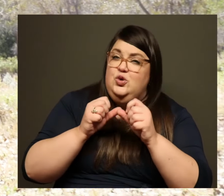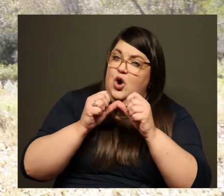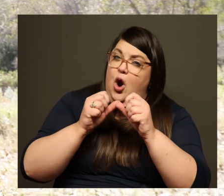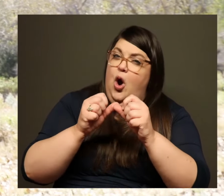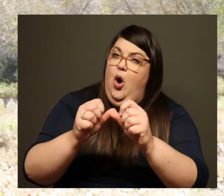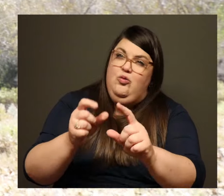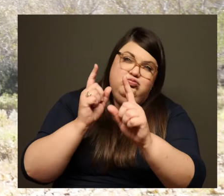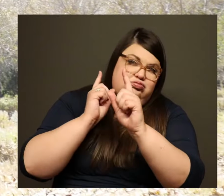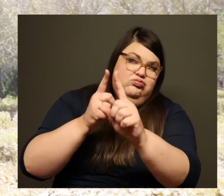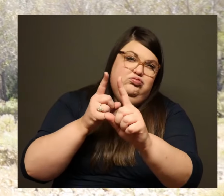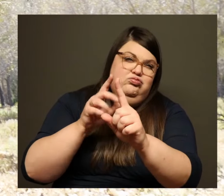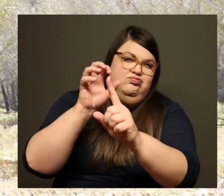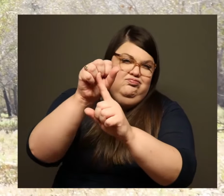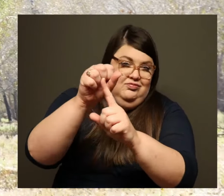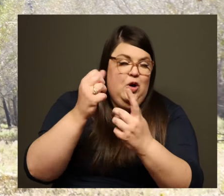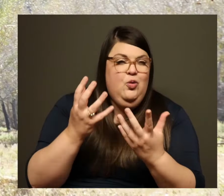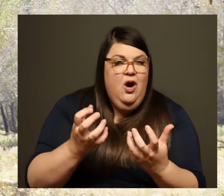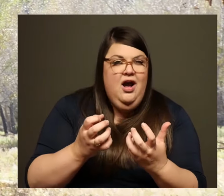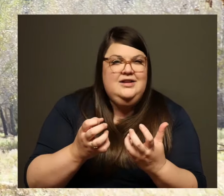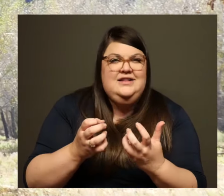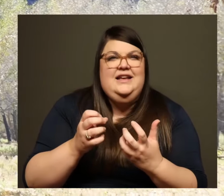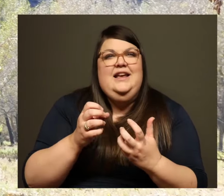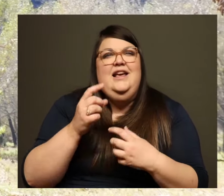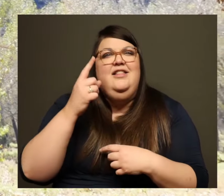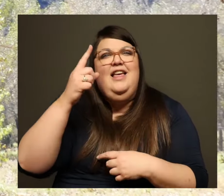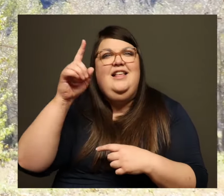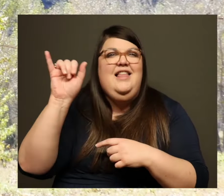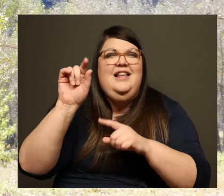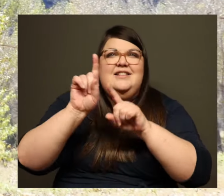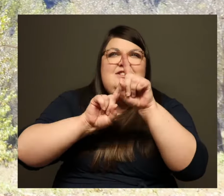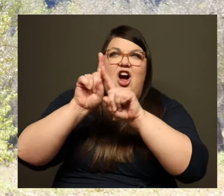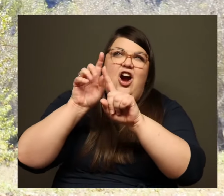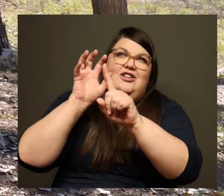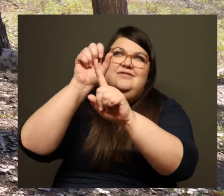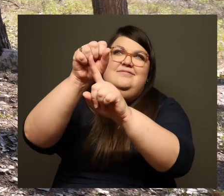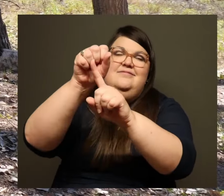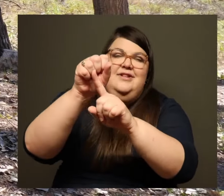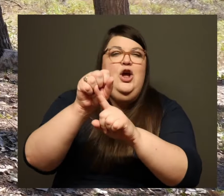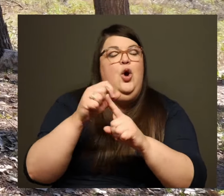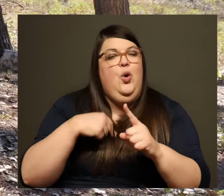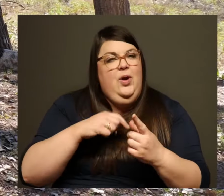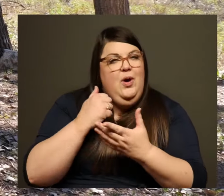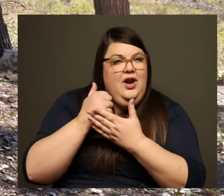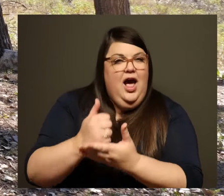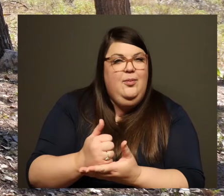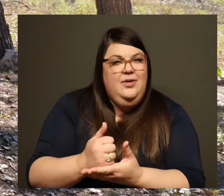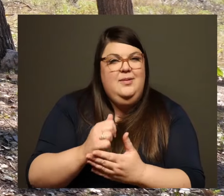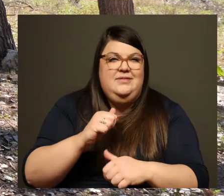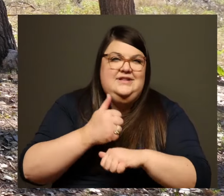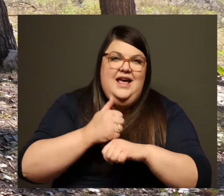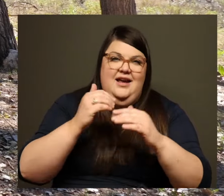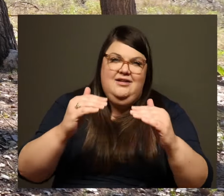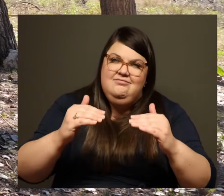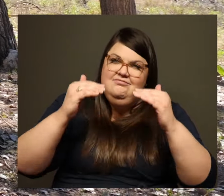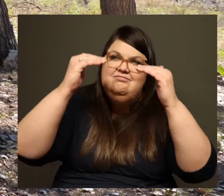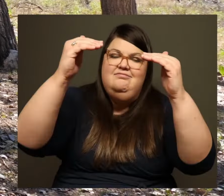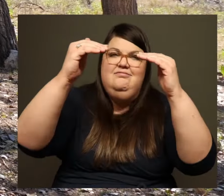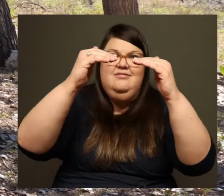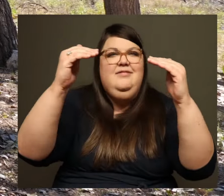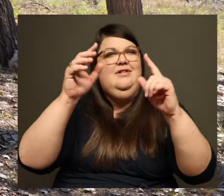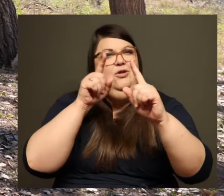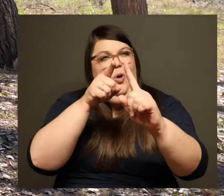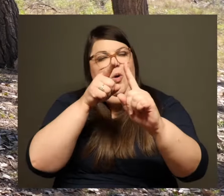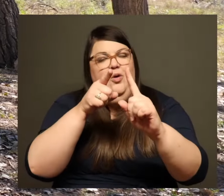He's aiming for the stars, and that's what we are here to help him do. Help him set the bar high for himself and be a light for his